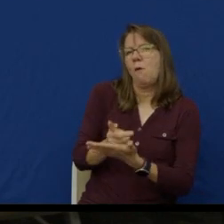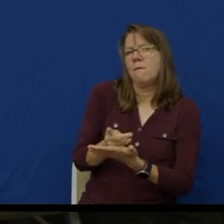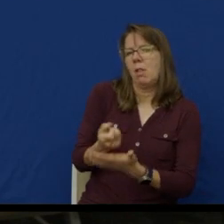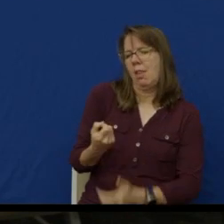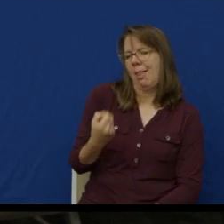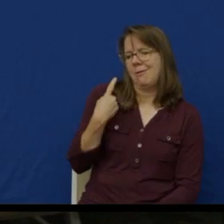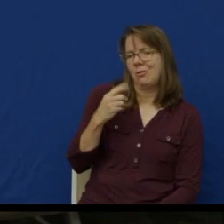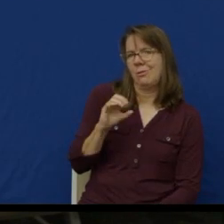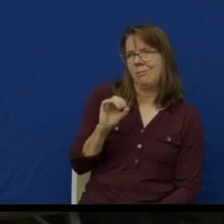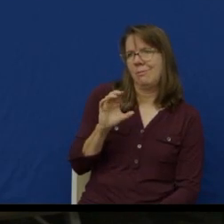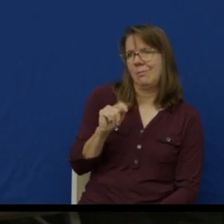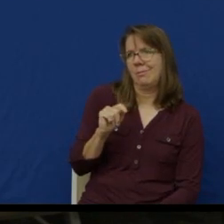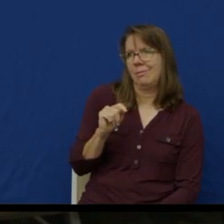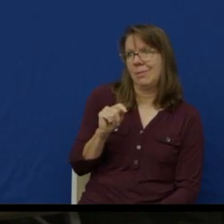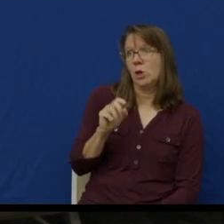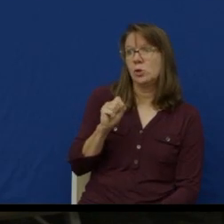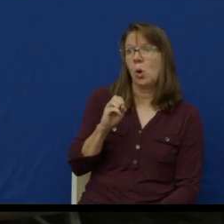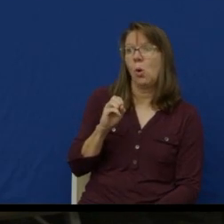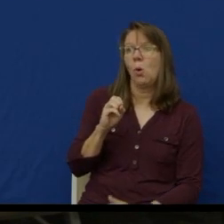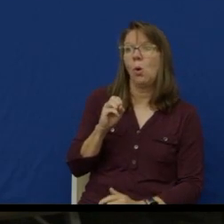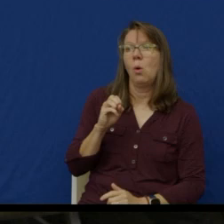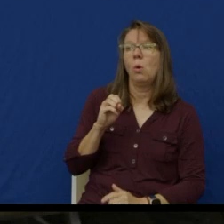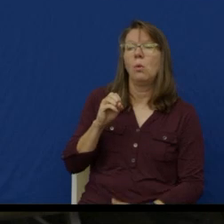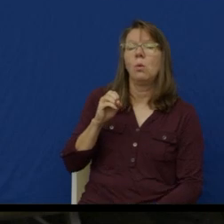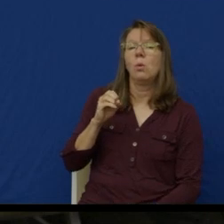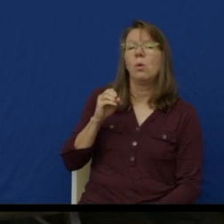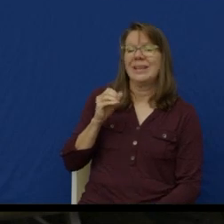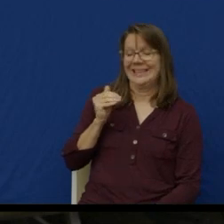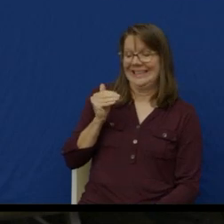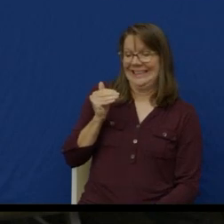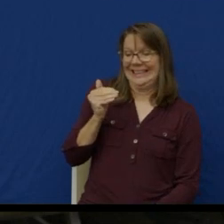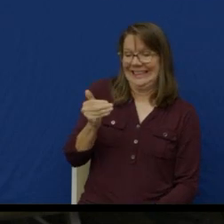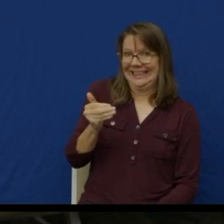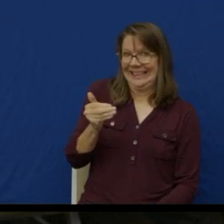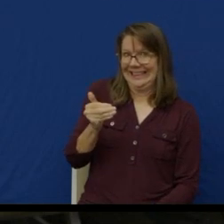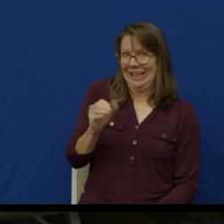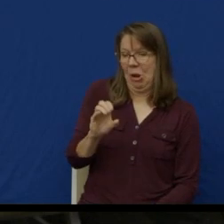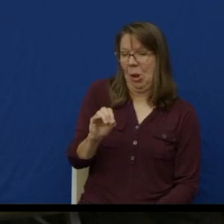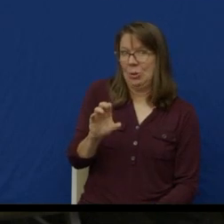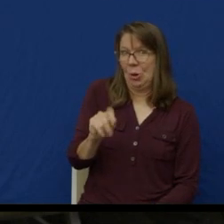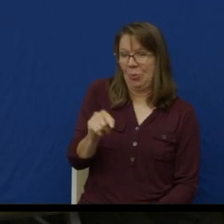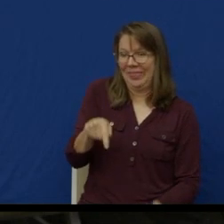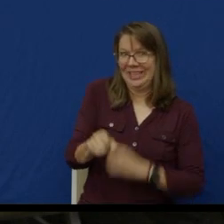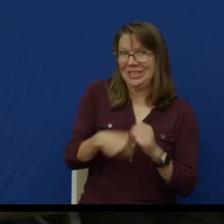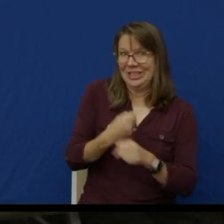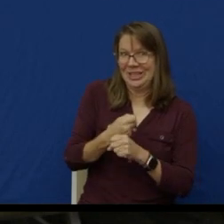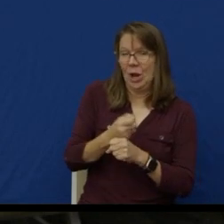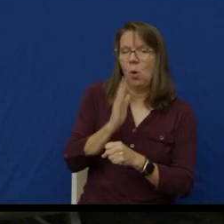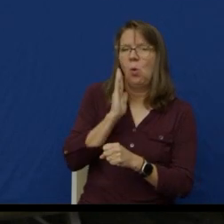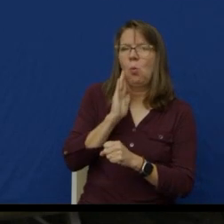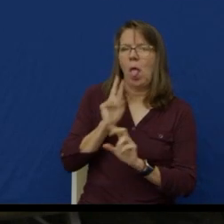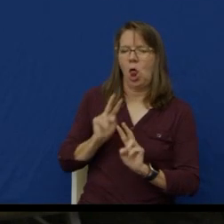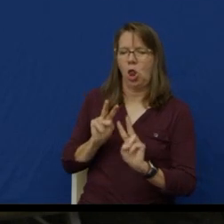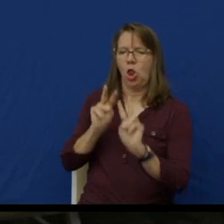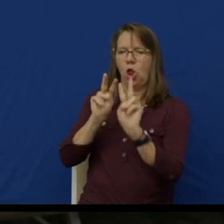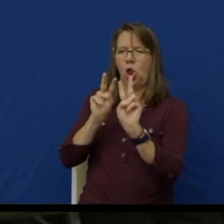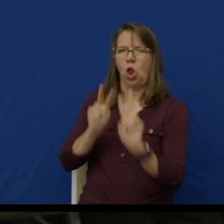are tentatively scheduled to revisit the goals this coming October as well. And so those would change.